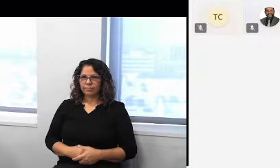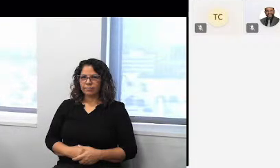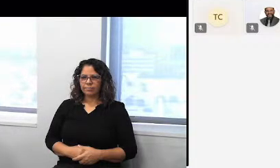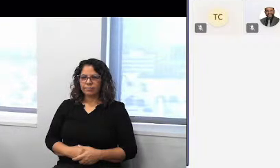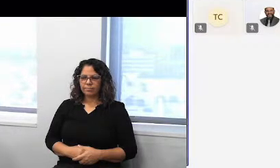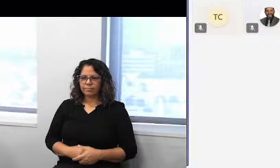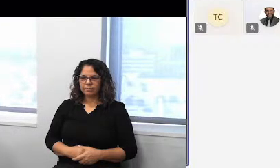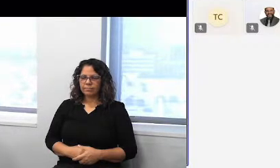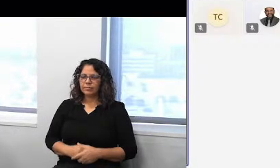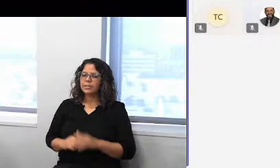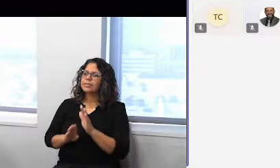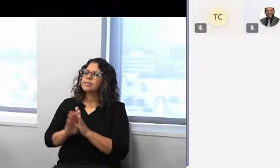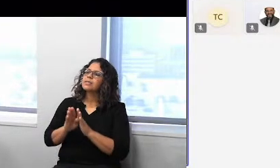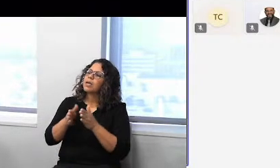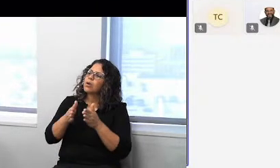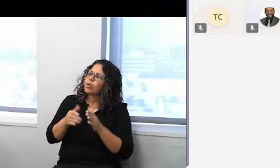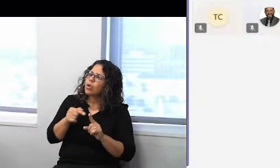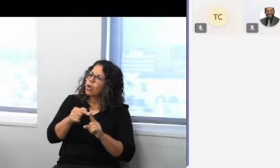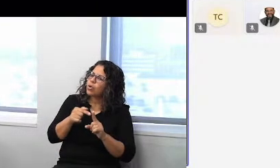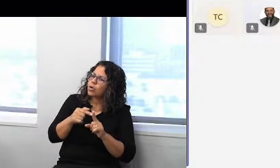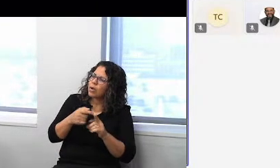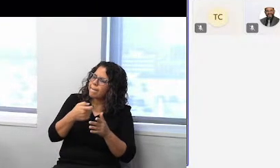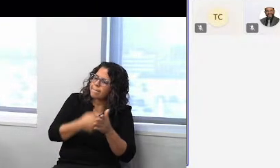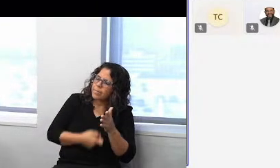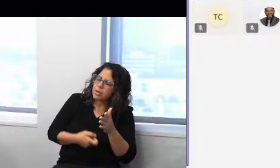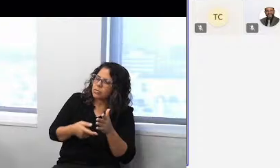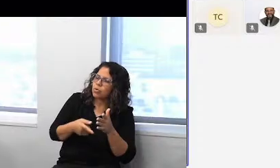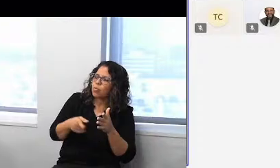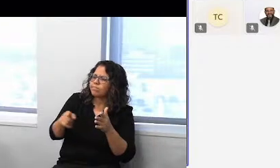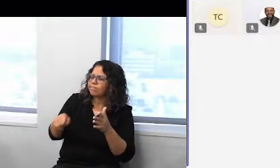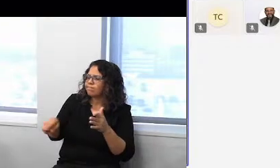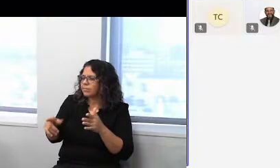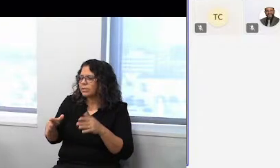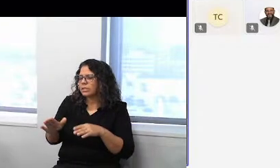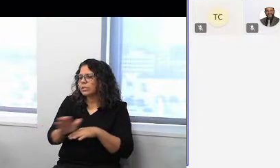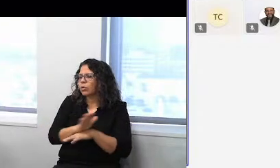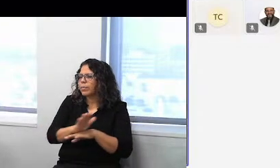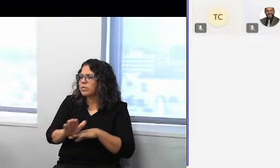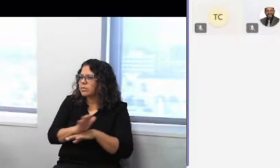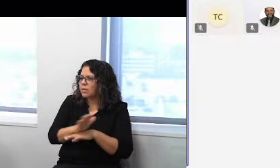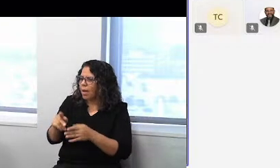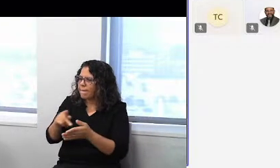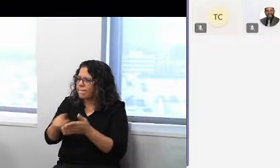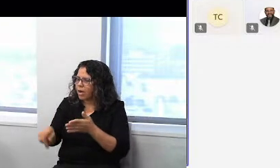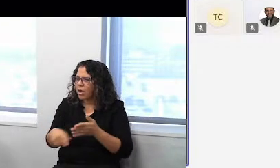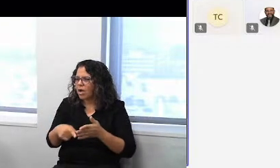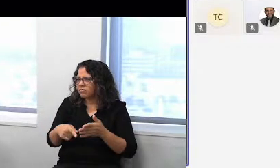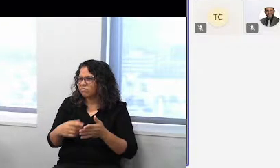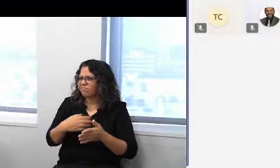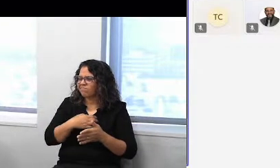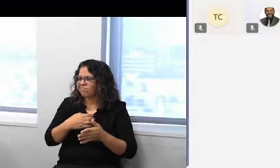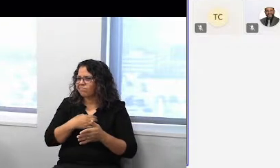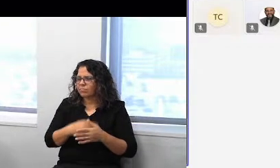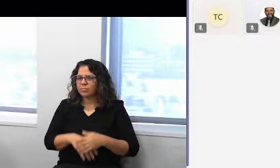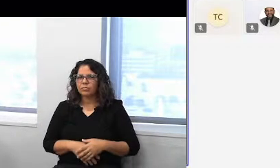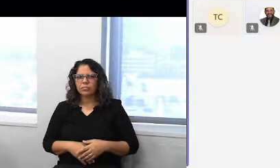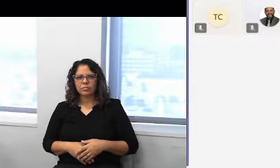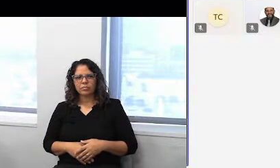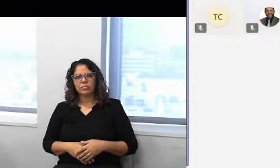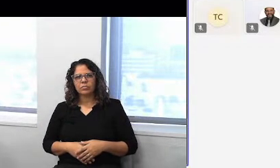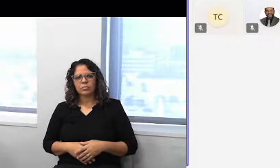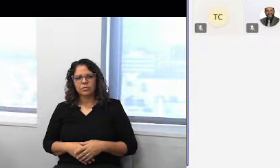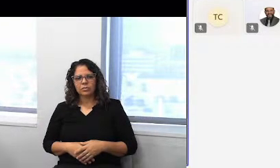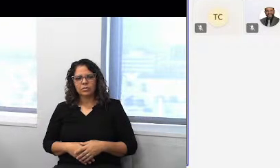And I'll answer this on the basis of my engineering capacity. The answer will be yes. Among the types of business risks